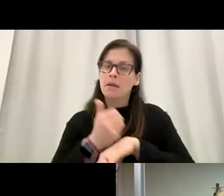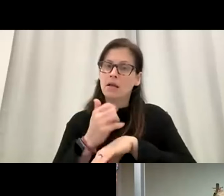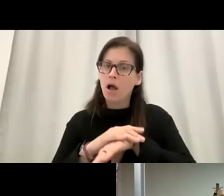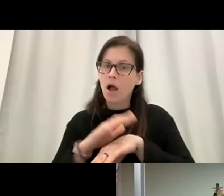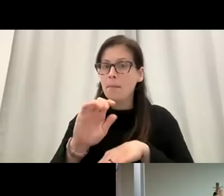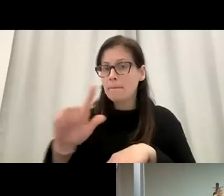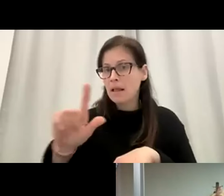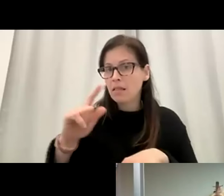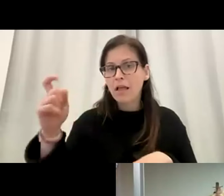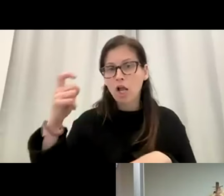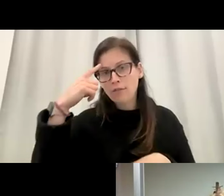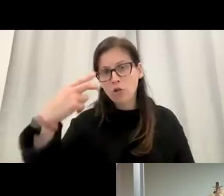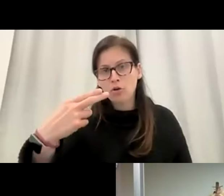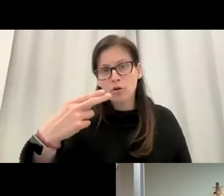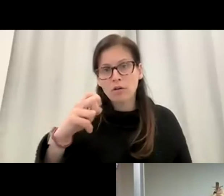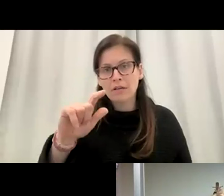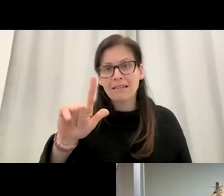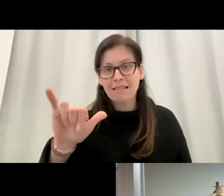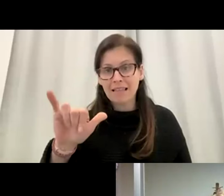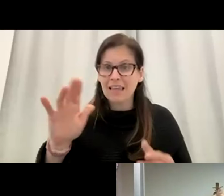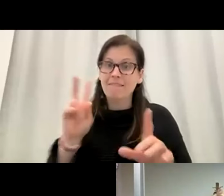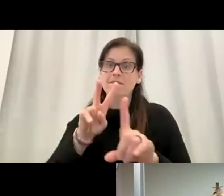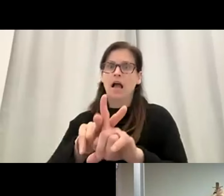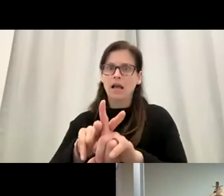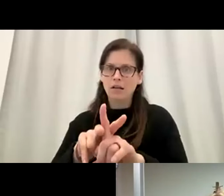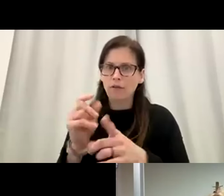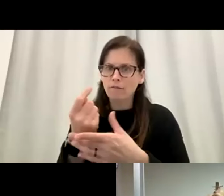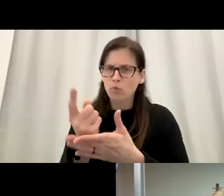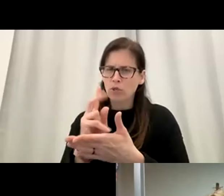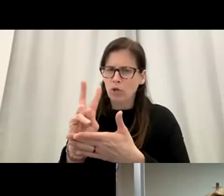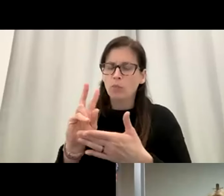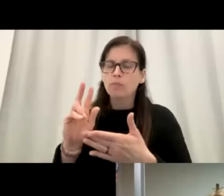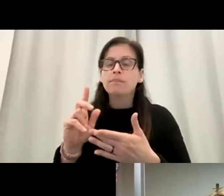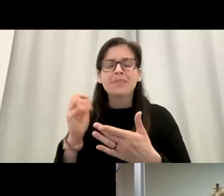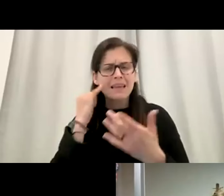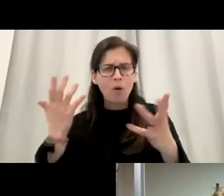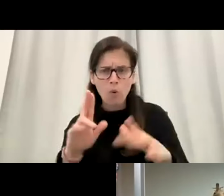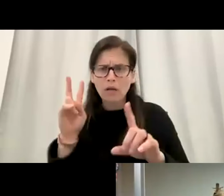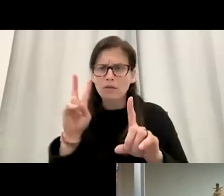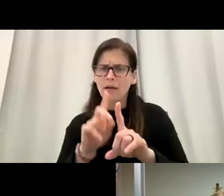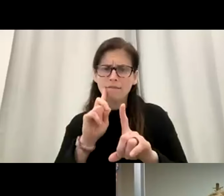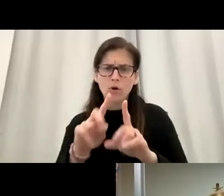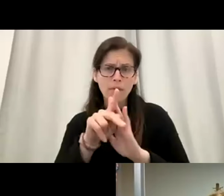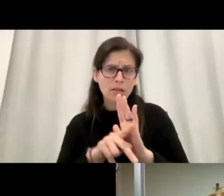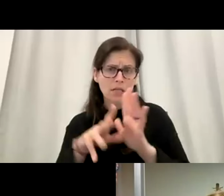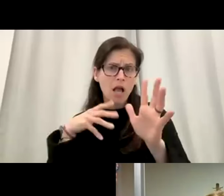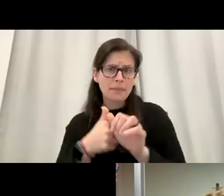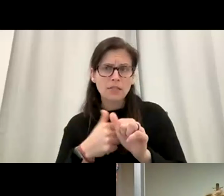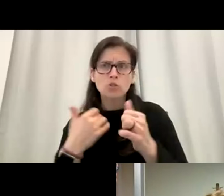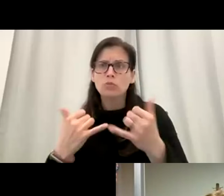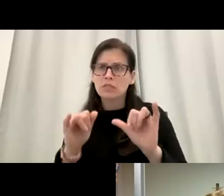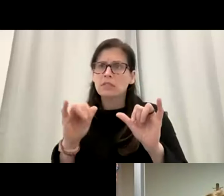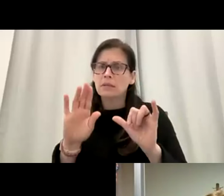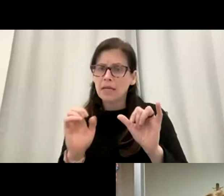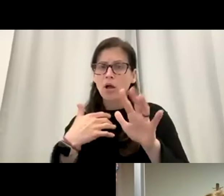Healey filed a couple weeks ago. So for folks who are already signed up to our policy updates, you will continue to be kind of